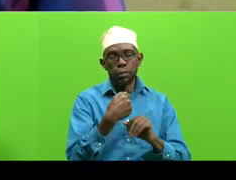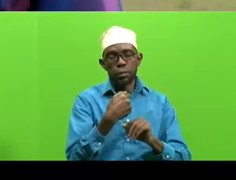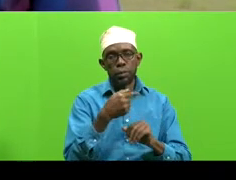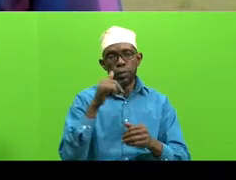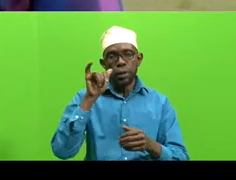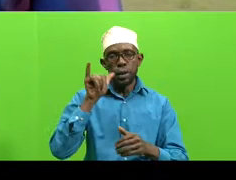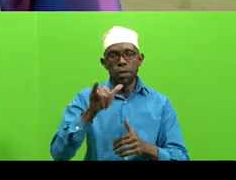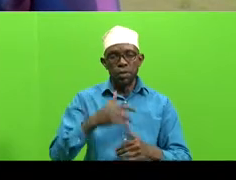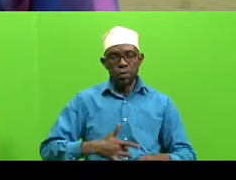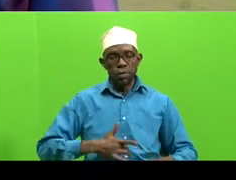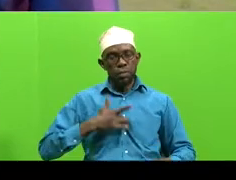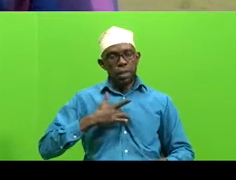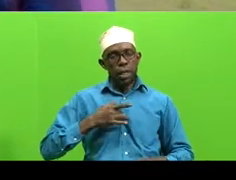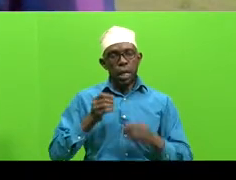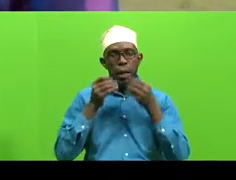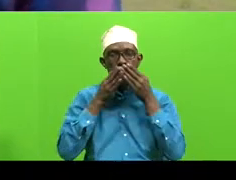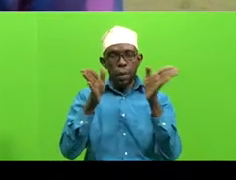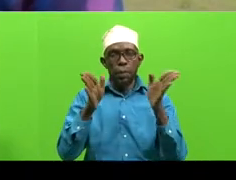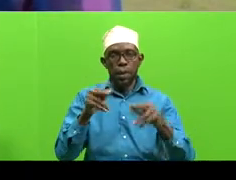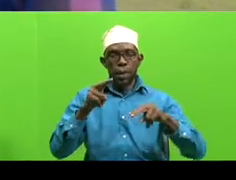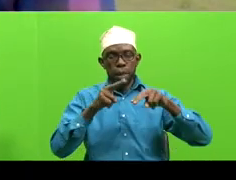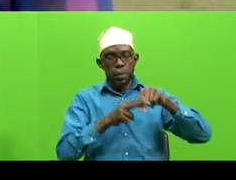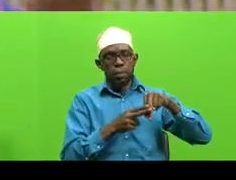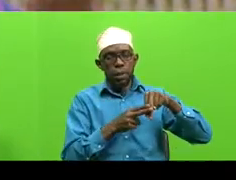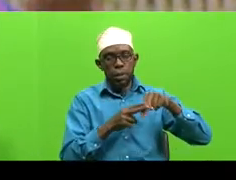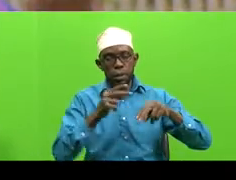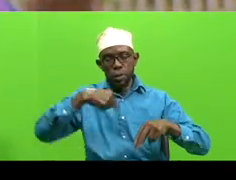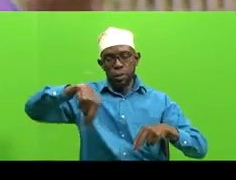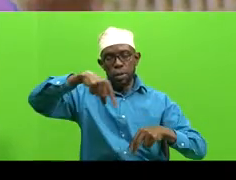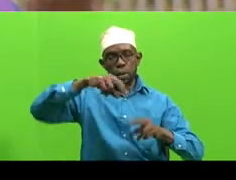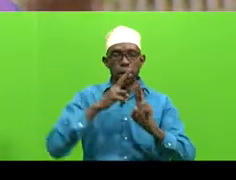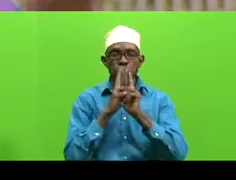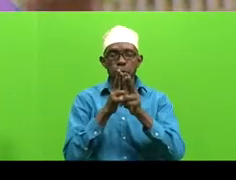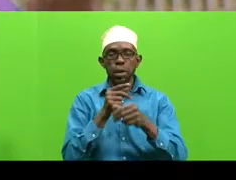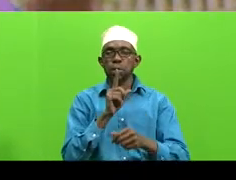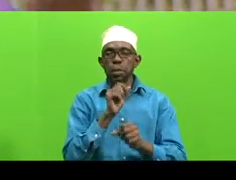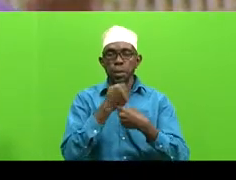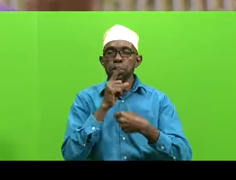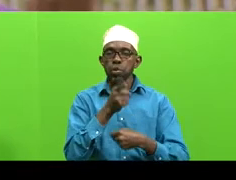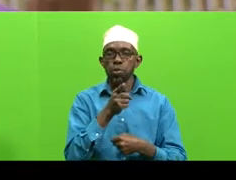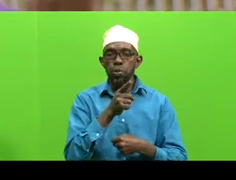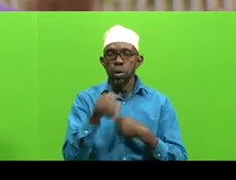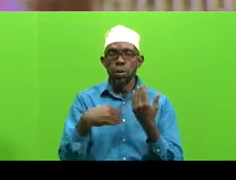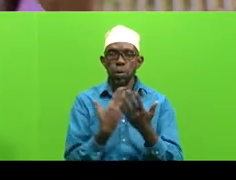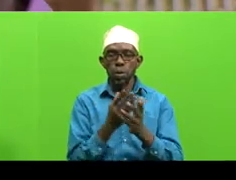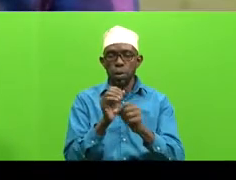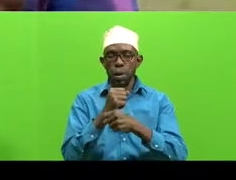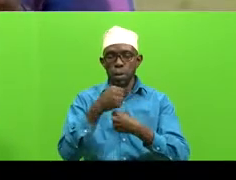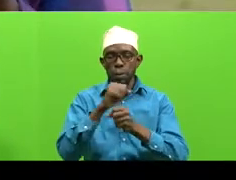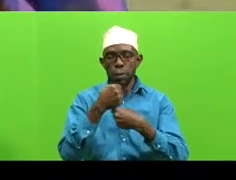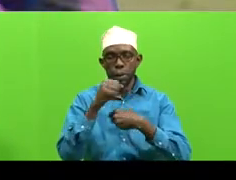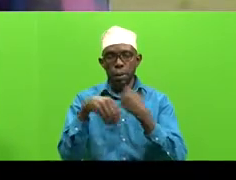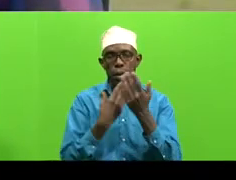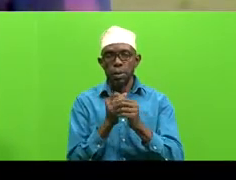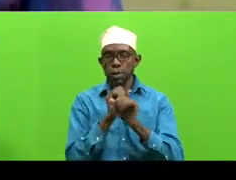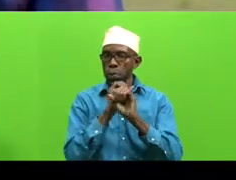that feeling that the public really depended on us to ensure that the entire process was fair, it